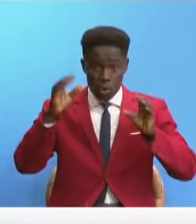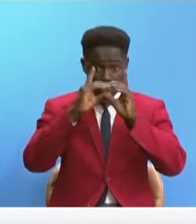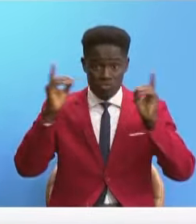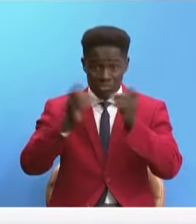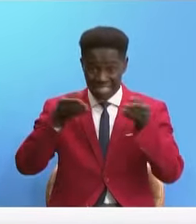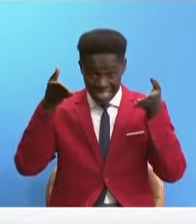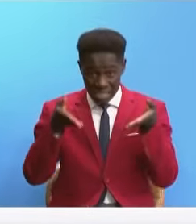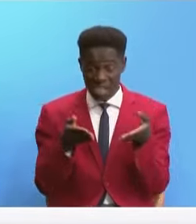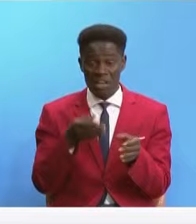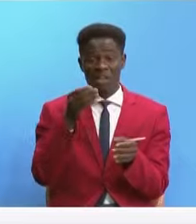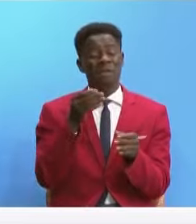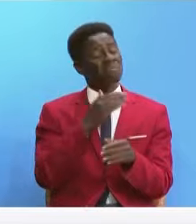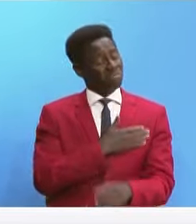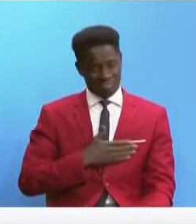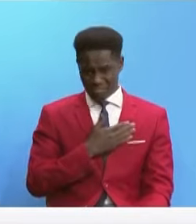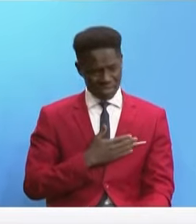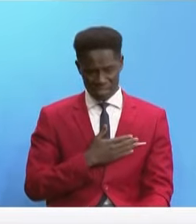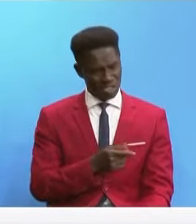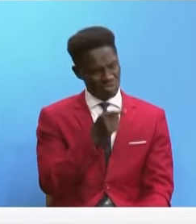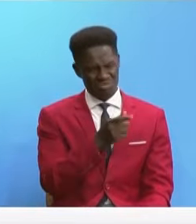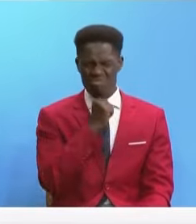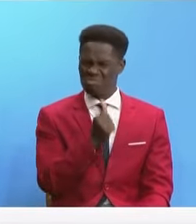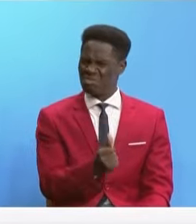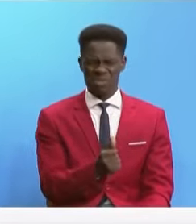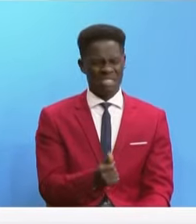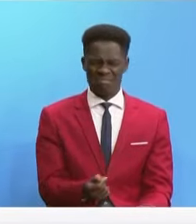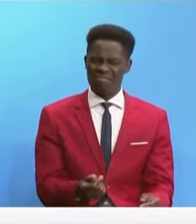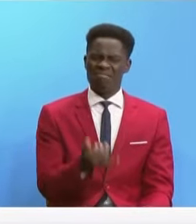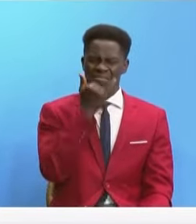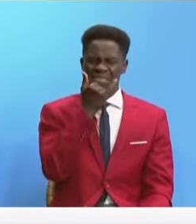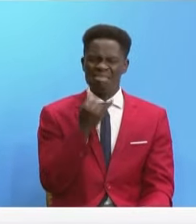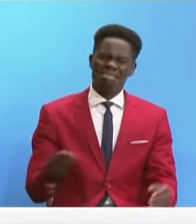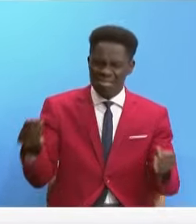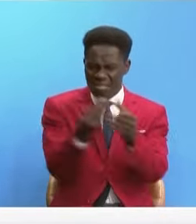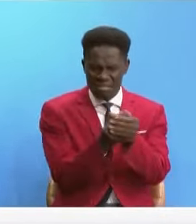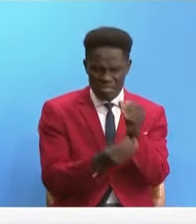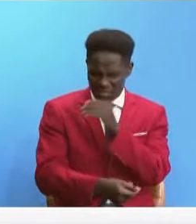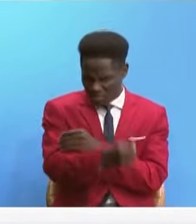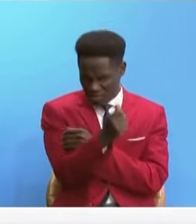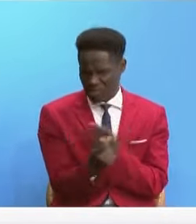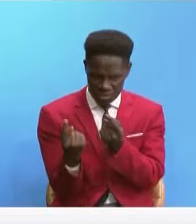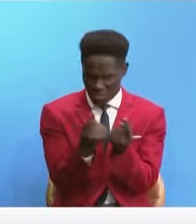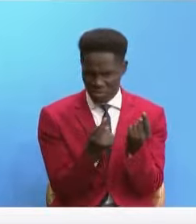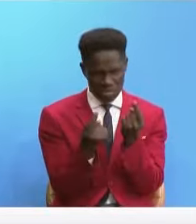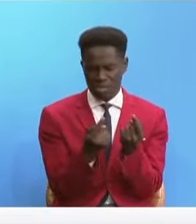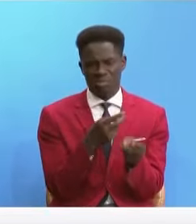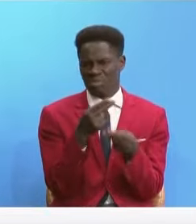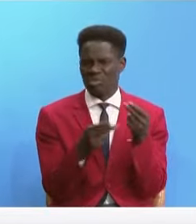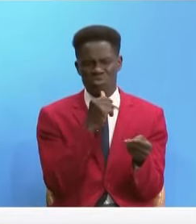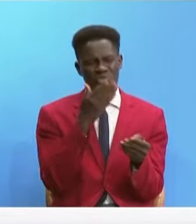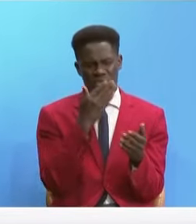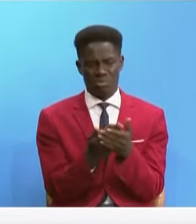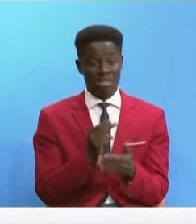do not find yourself in such a situation, because it will not be good. What we are going to do is